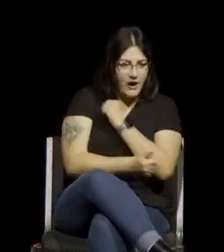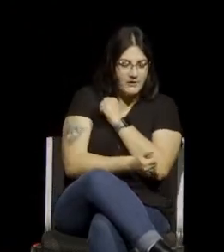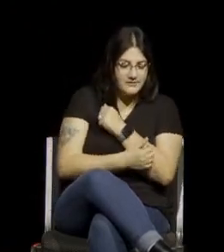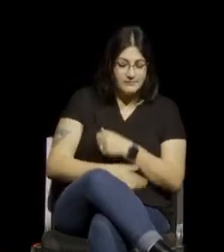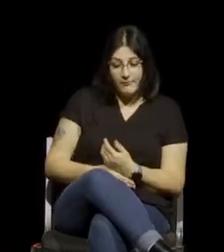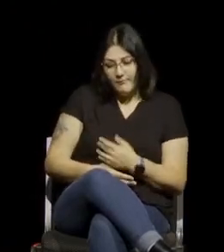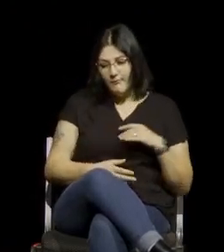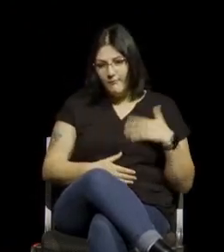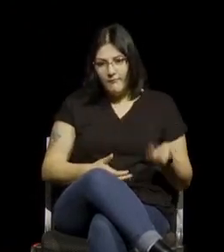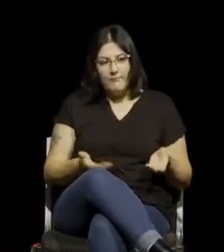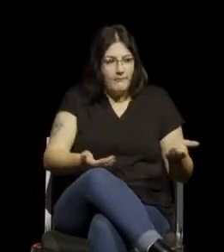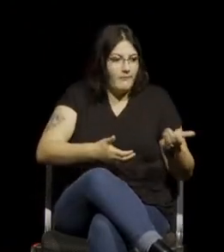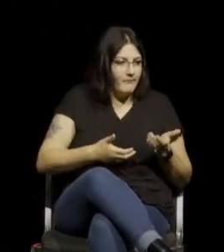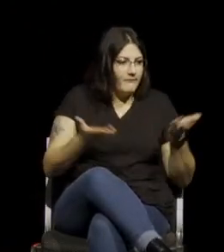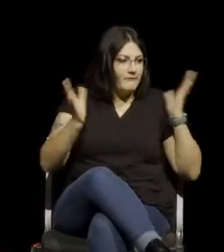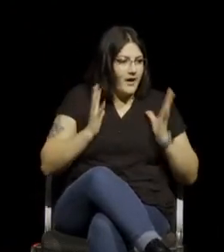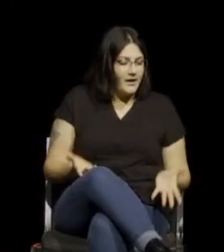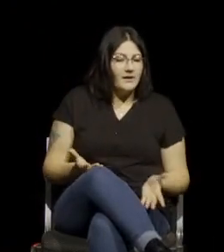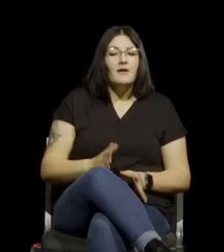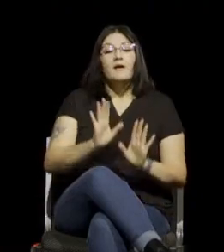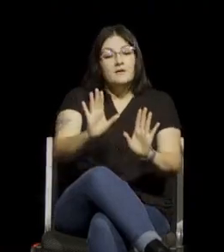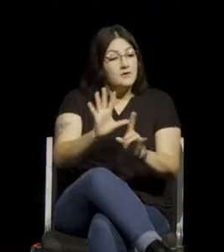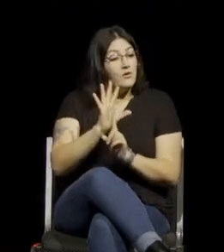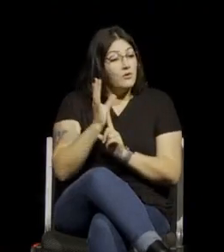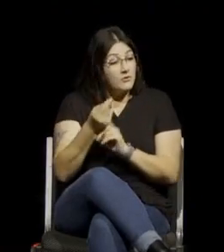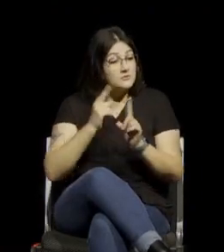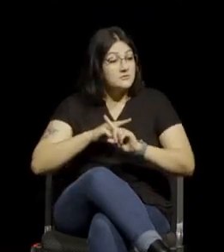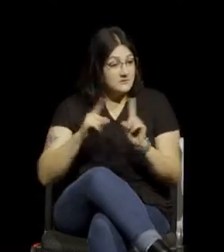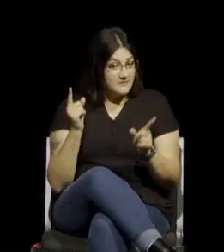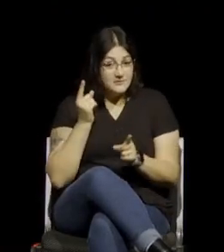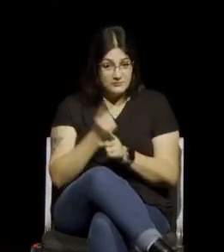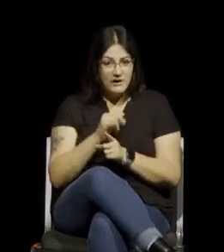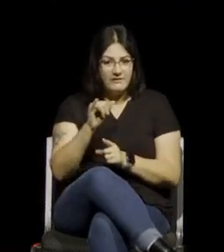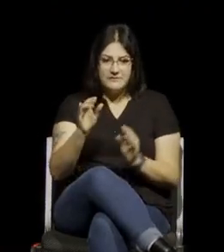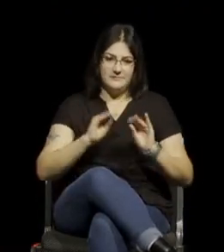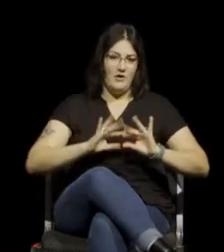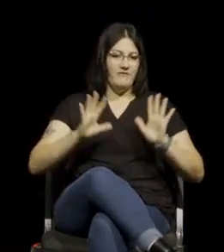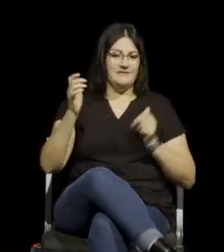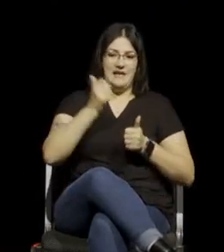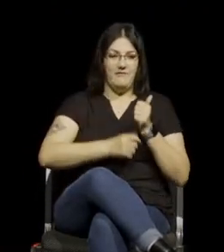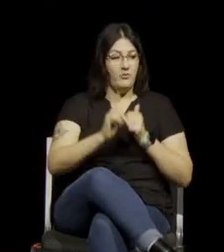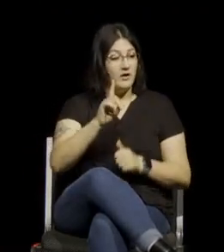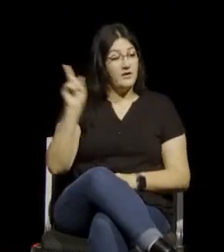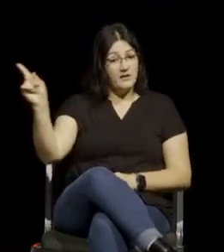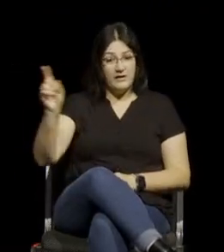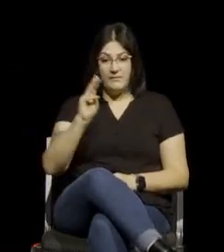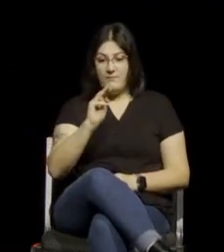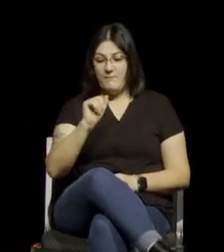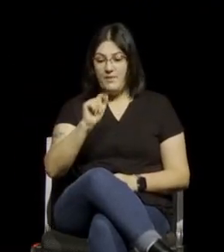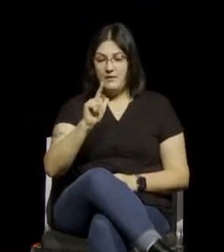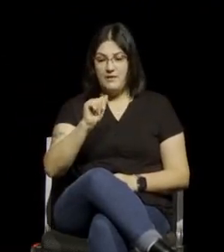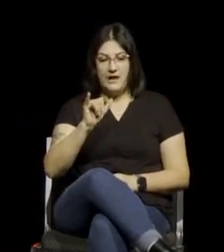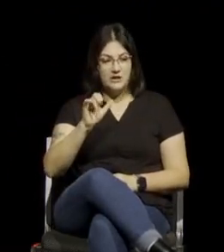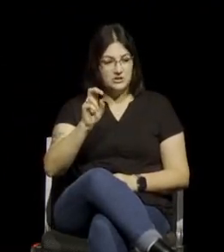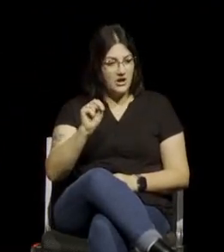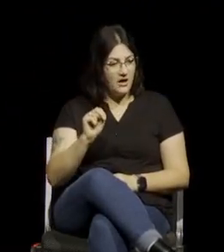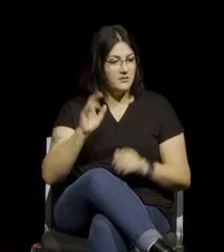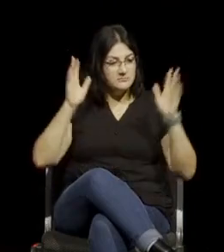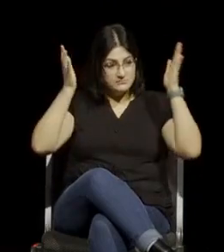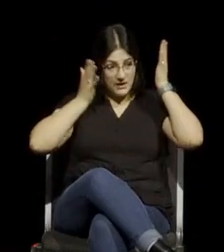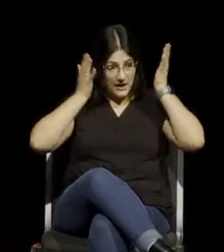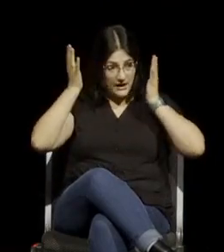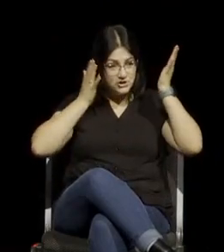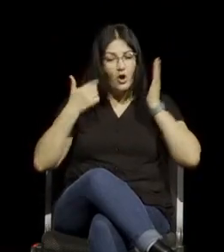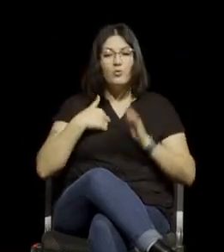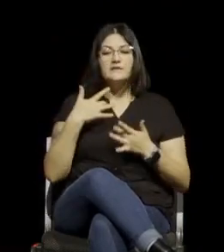So, you know, it's... cultural differences are pretty much evident everywhere. In Malaysia, here in the States, we like to point when